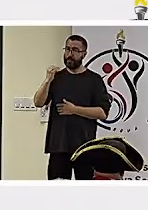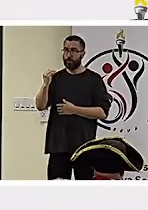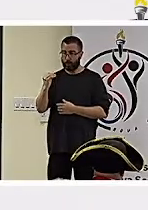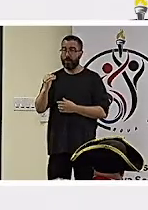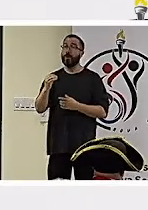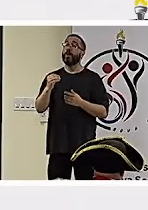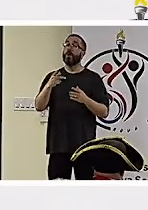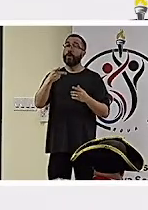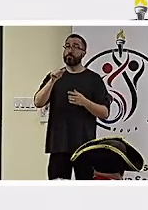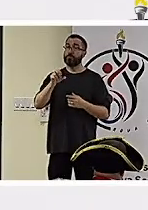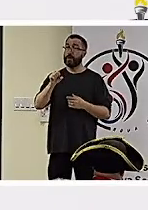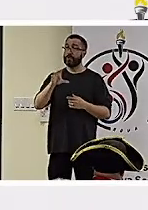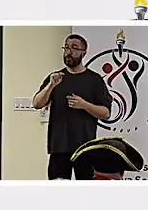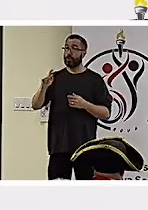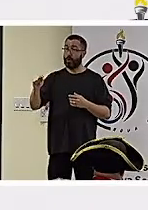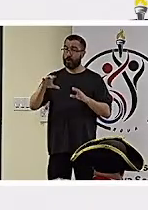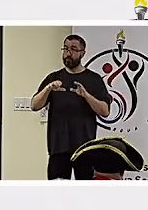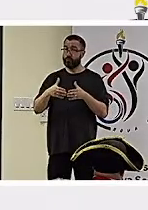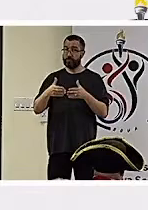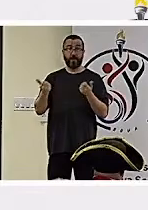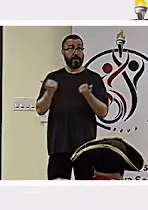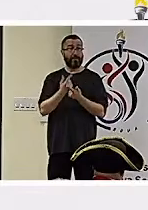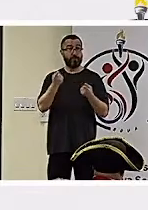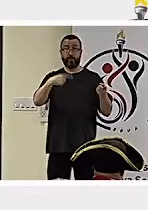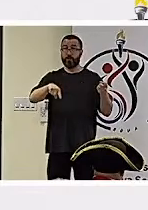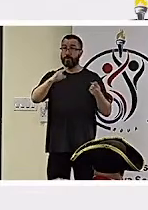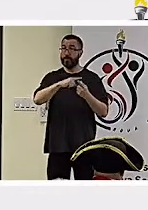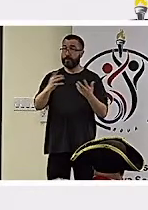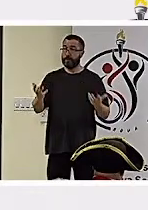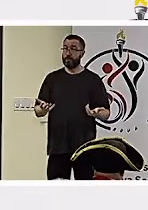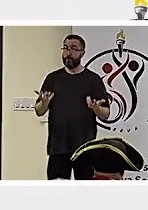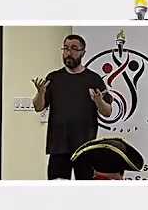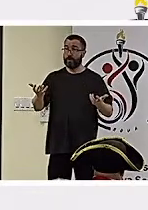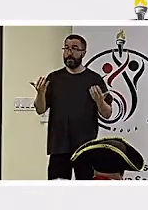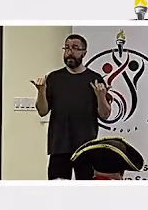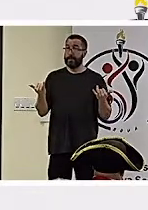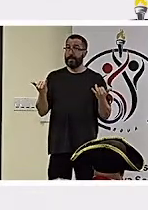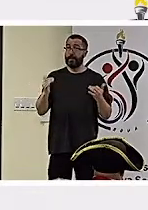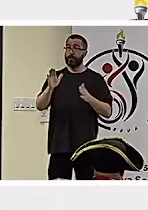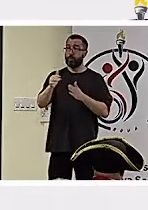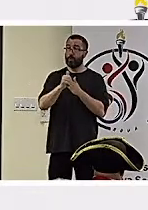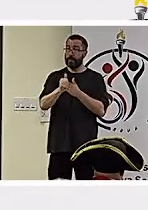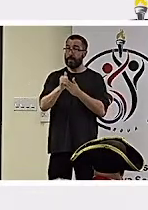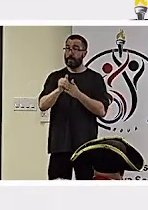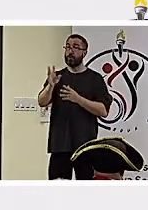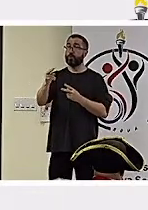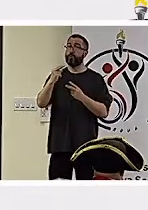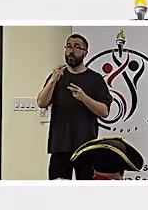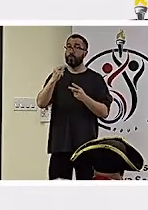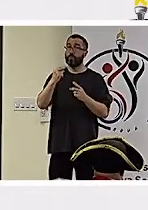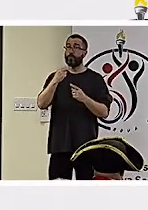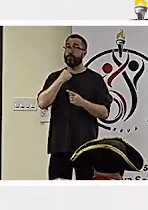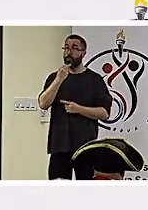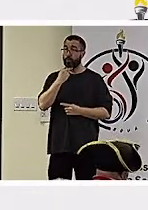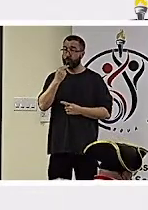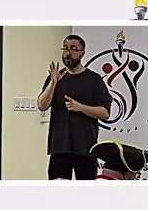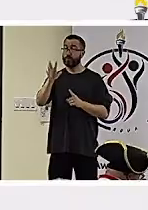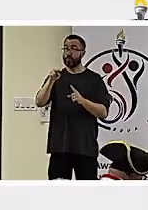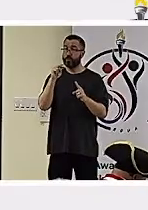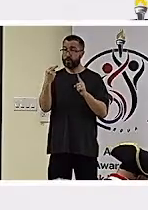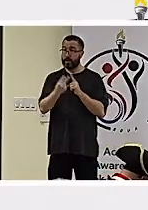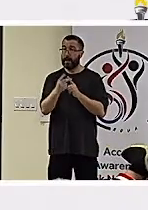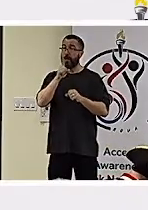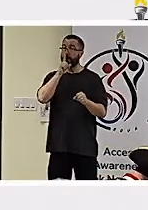Group, and everyone here for your leadership, your voices, and your commitment to a